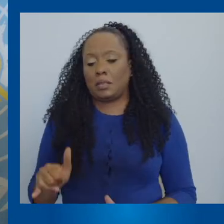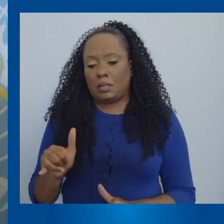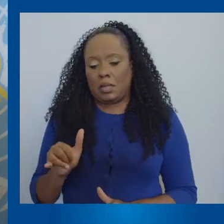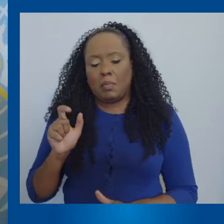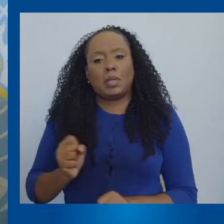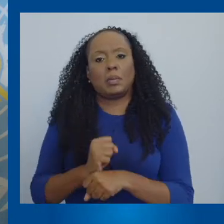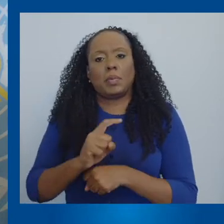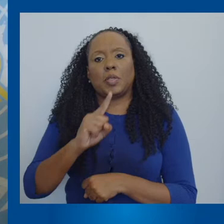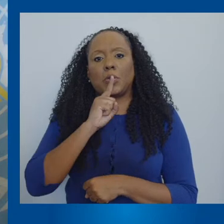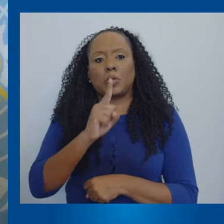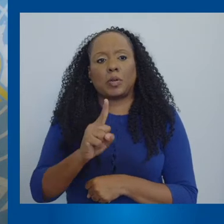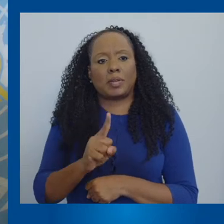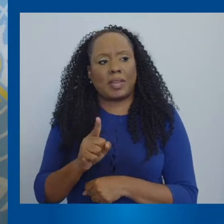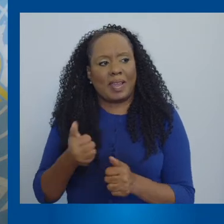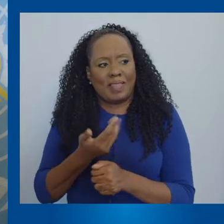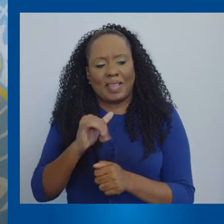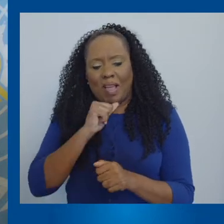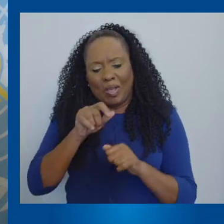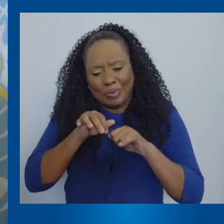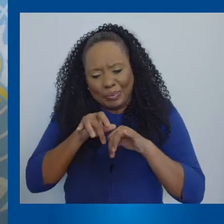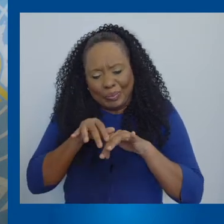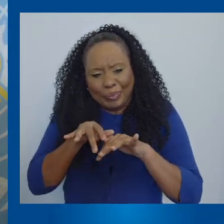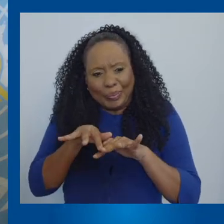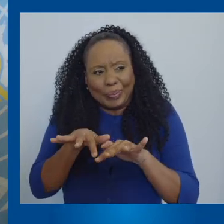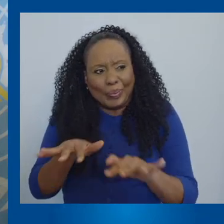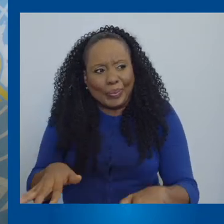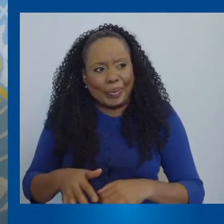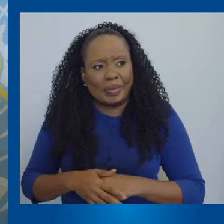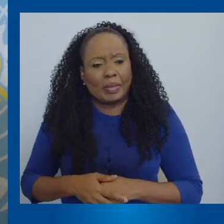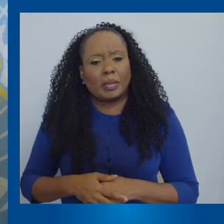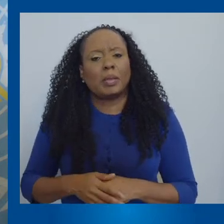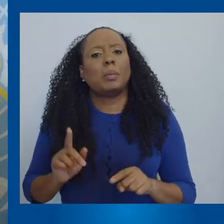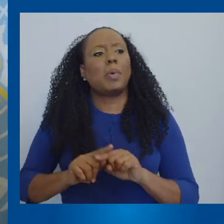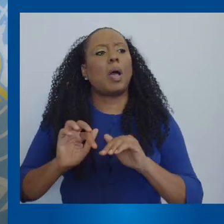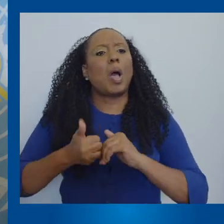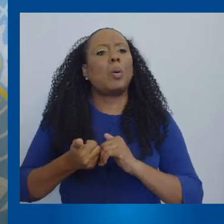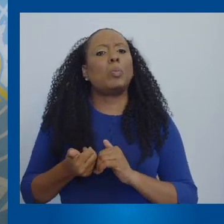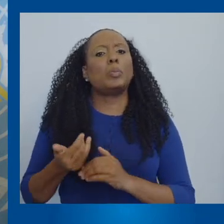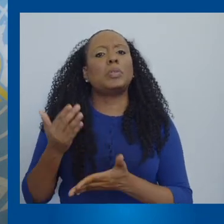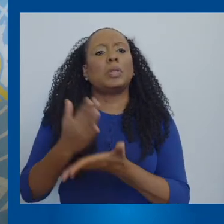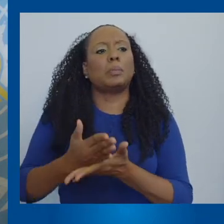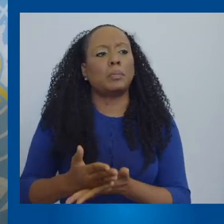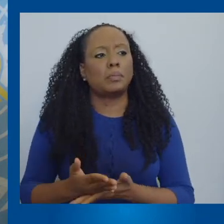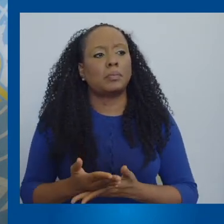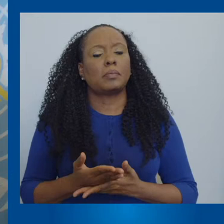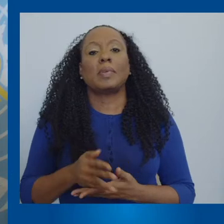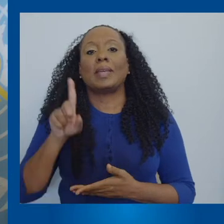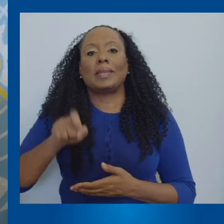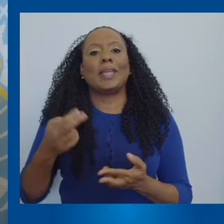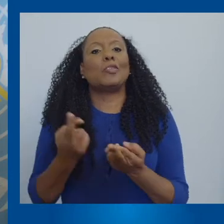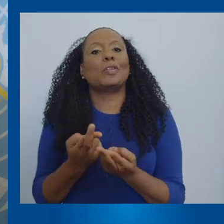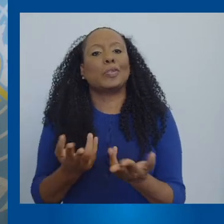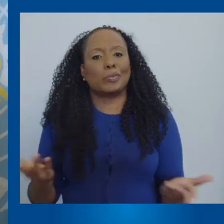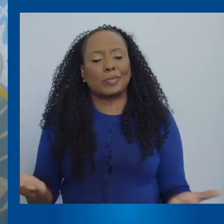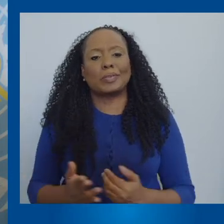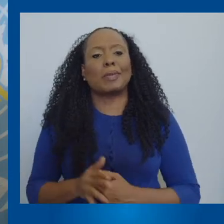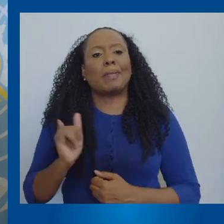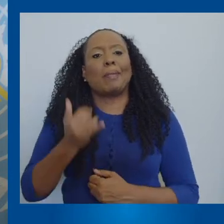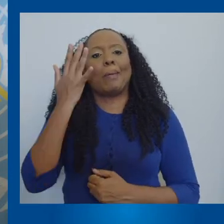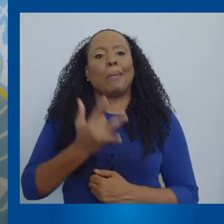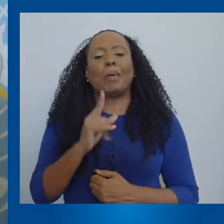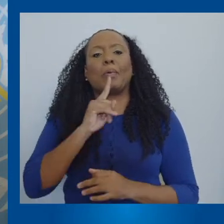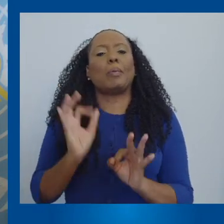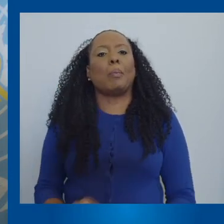into the environment. And all of this will take resources. And that is why resources on the table for the Global South